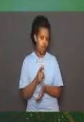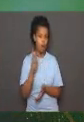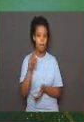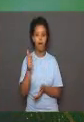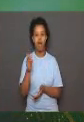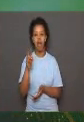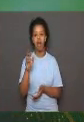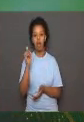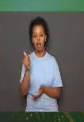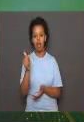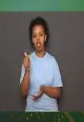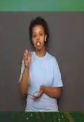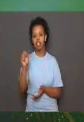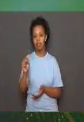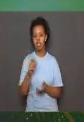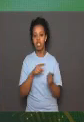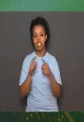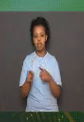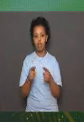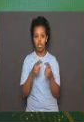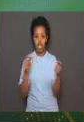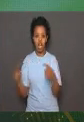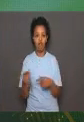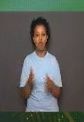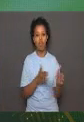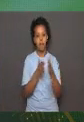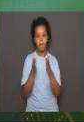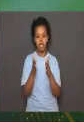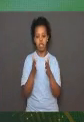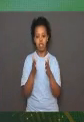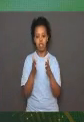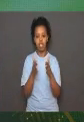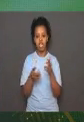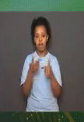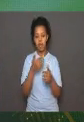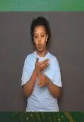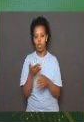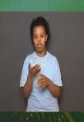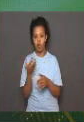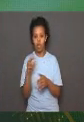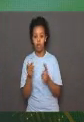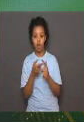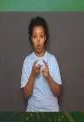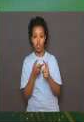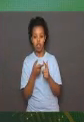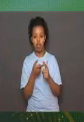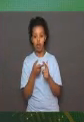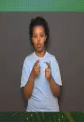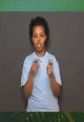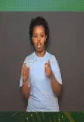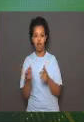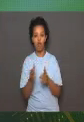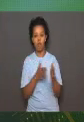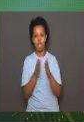The parasympathetic division acts in opposition to the sympathetic division